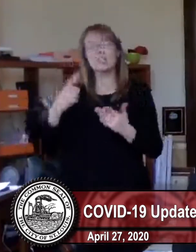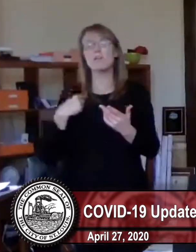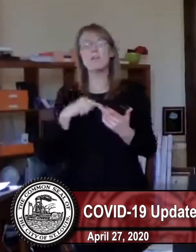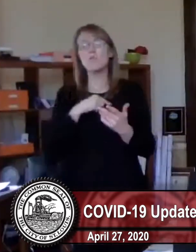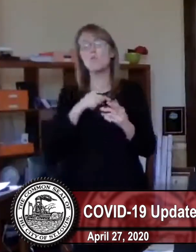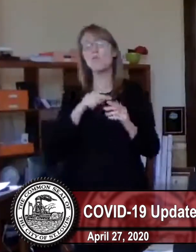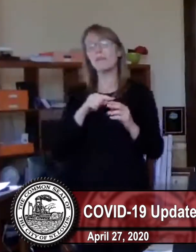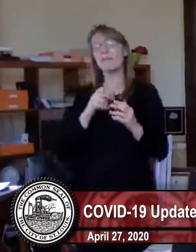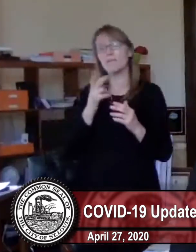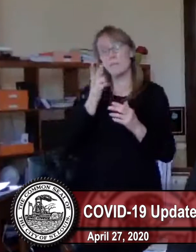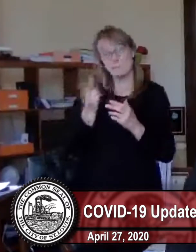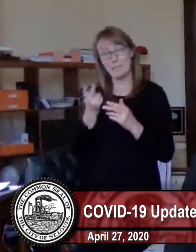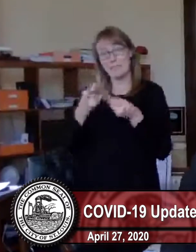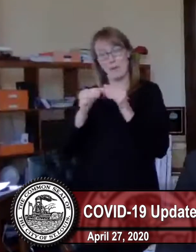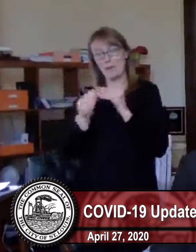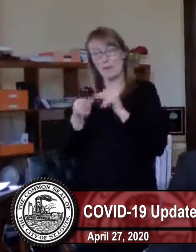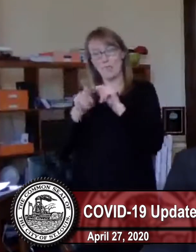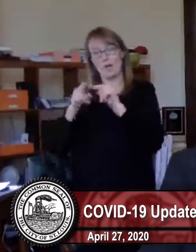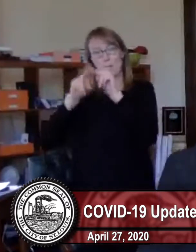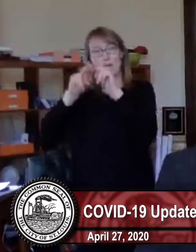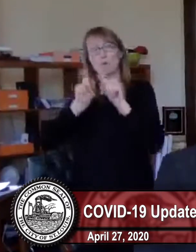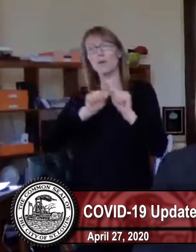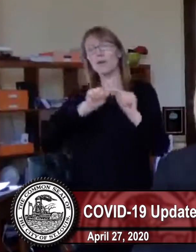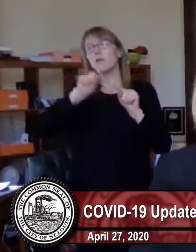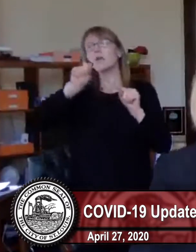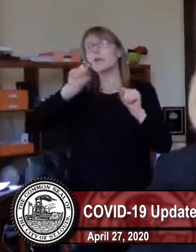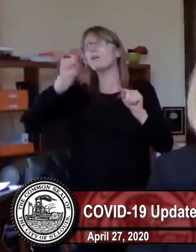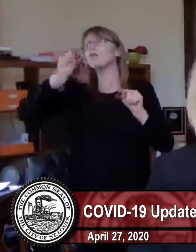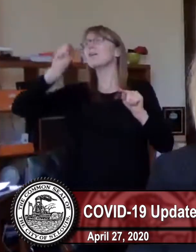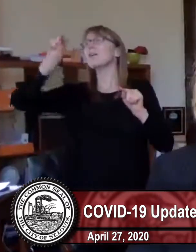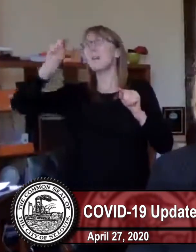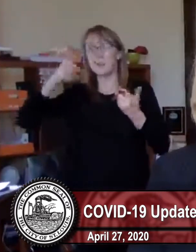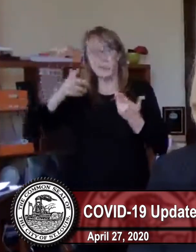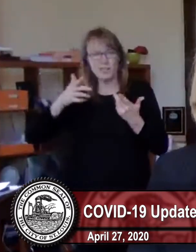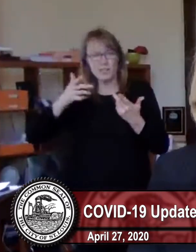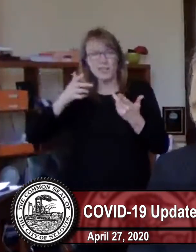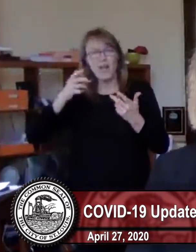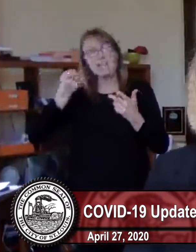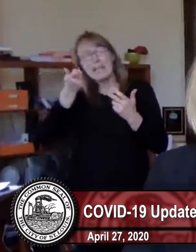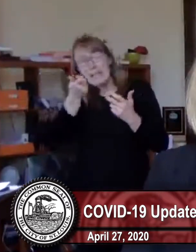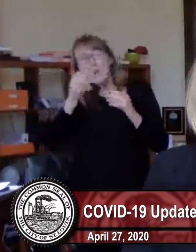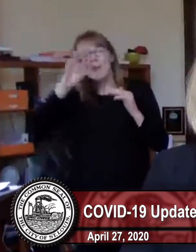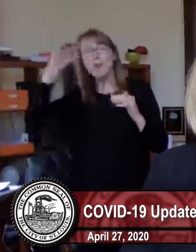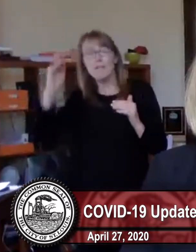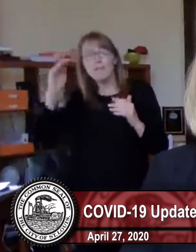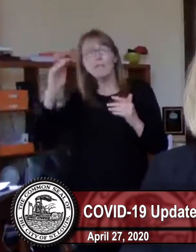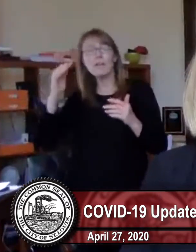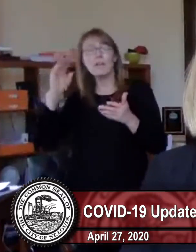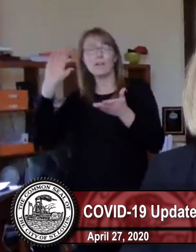as we start going down the other side. Can we take a little break? Tommy, is there anything we can do about this blinking?